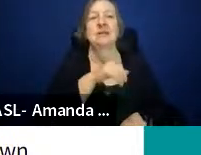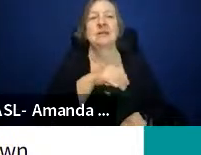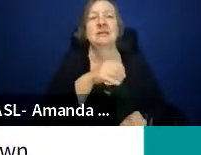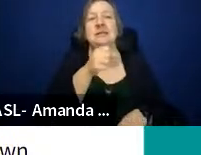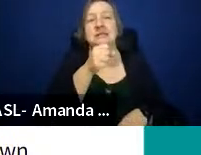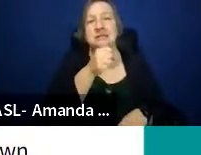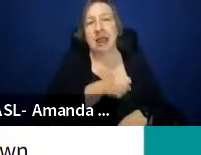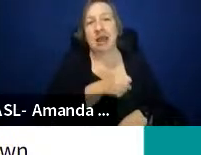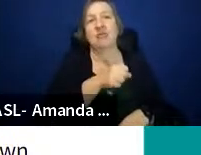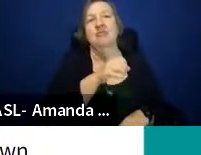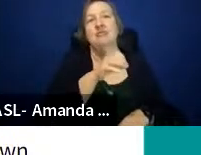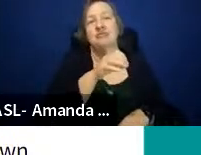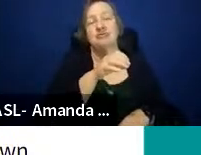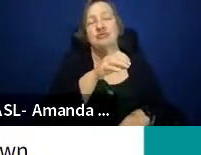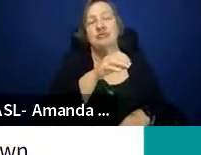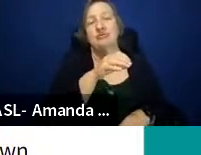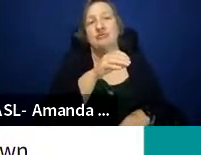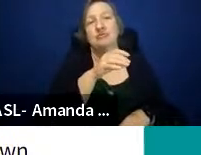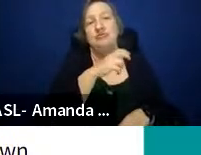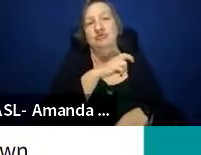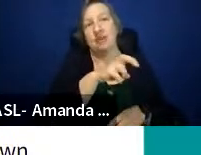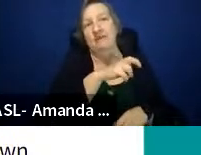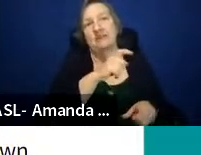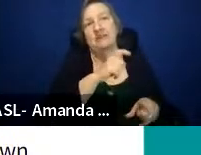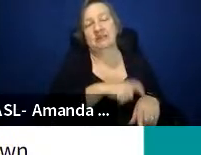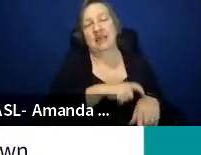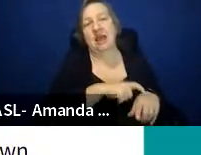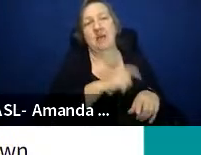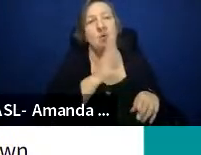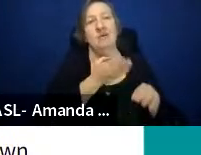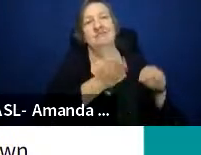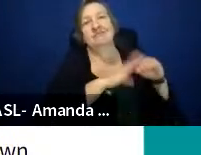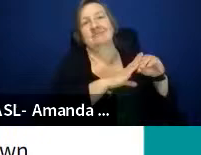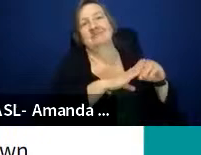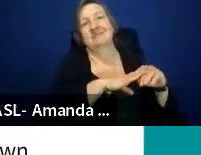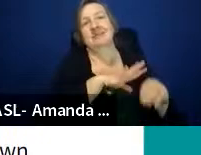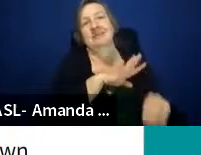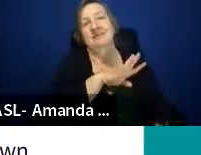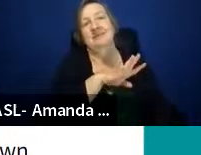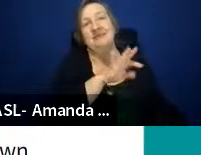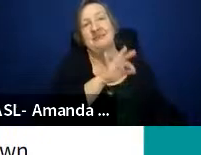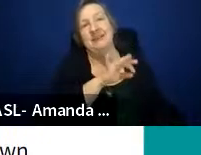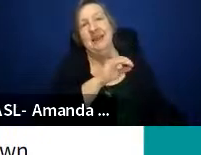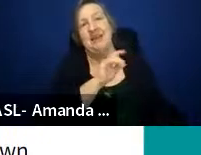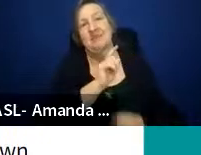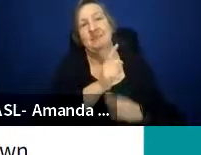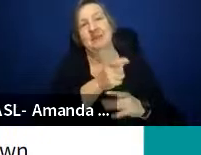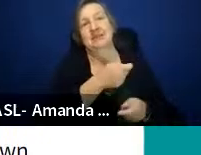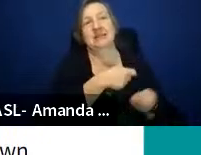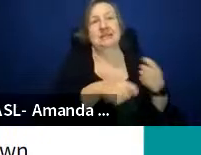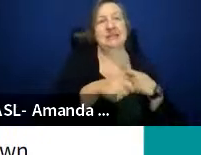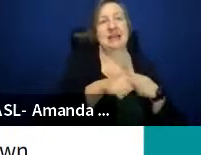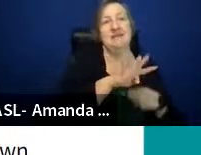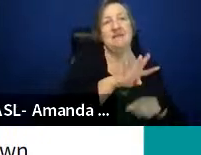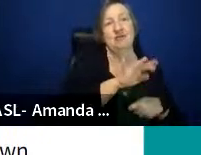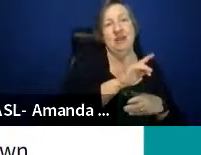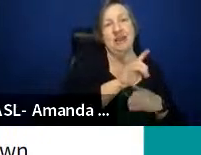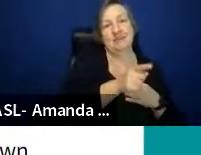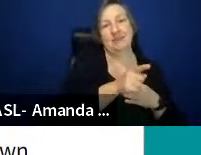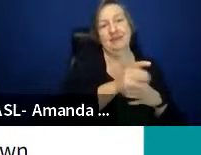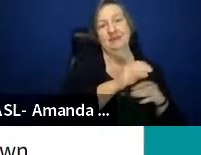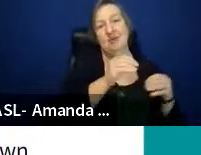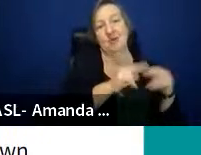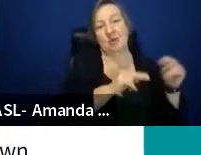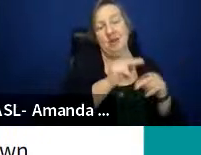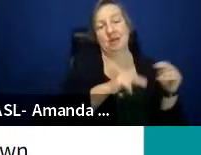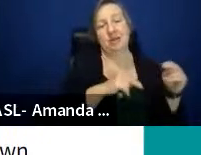pair will increase to about 59 minutes versus 48 minutes compared to the no build. So the big reason here